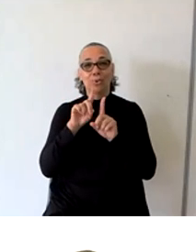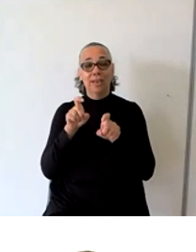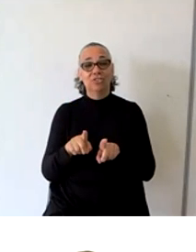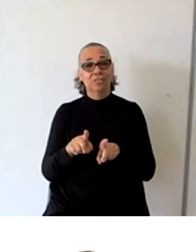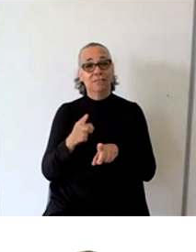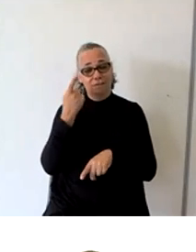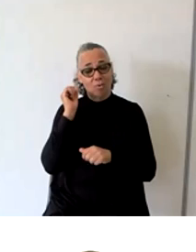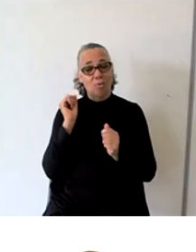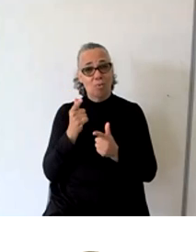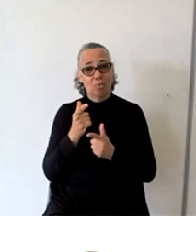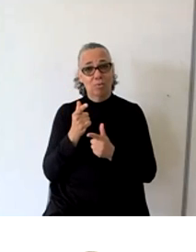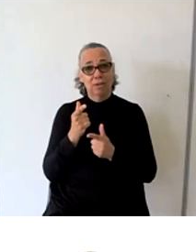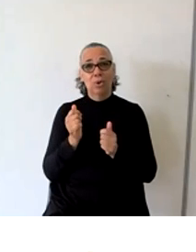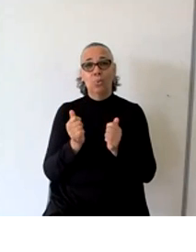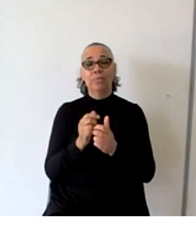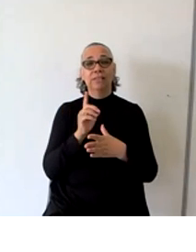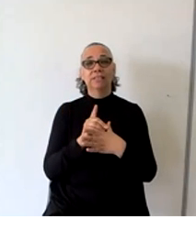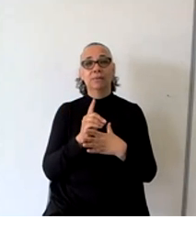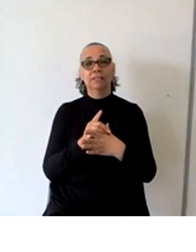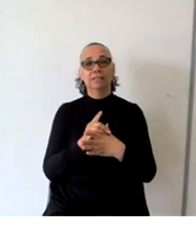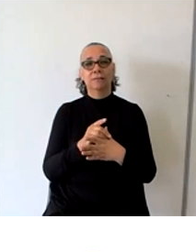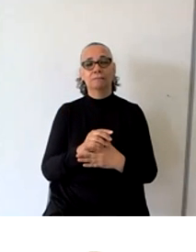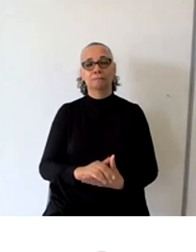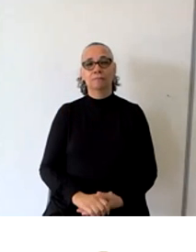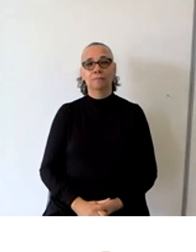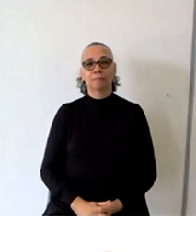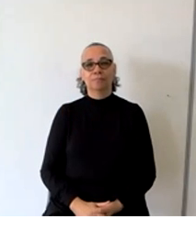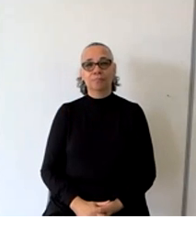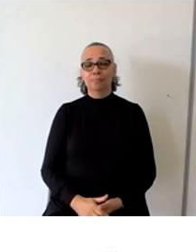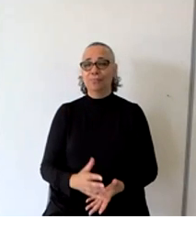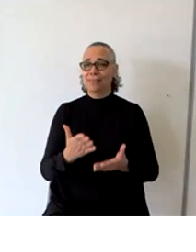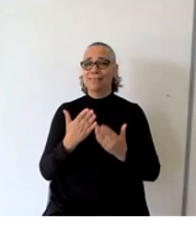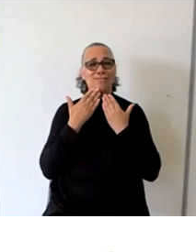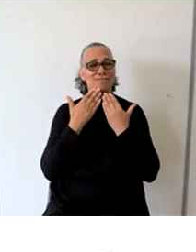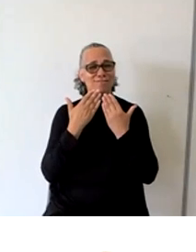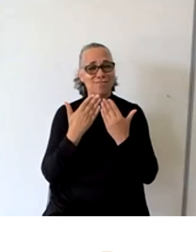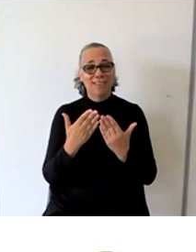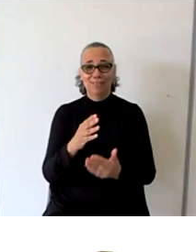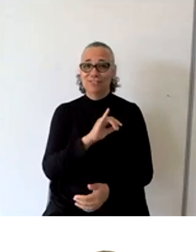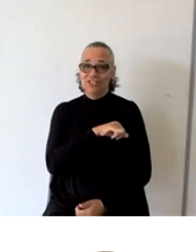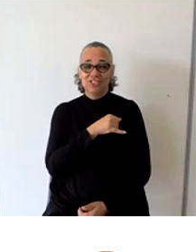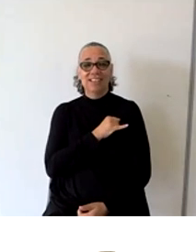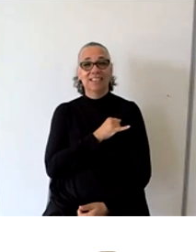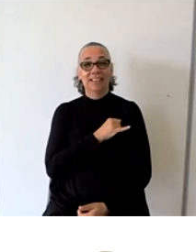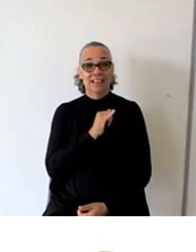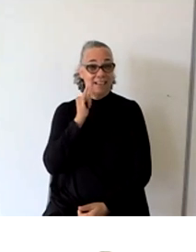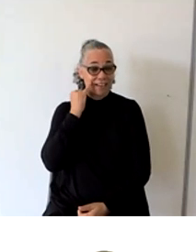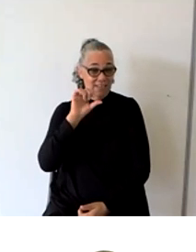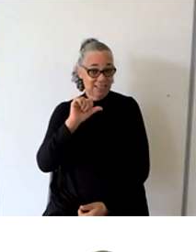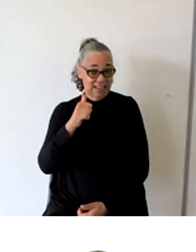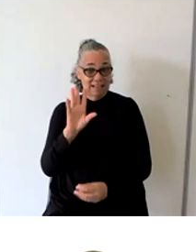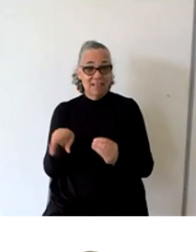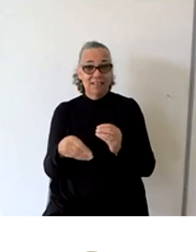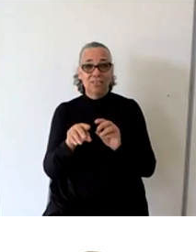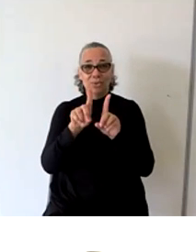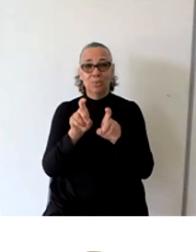those with a disability, whatever that might be. I just want to say thank you so much, Jessica. If there are any other questions,